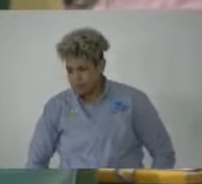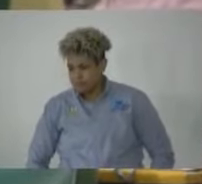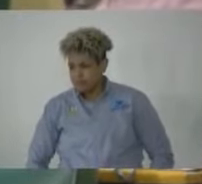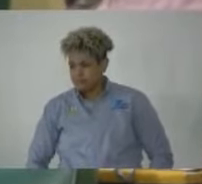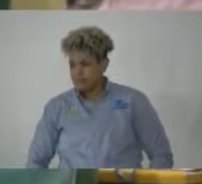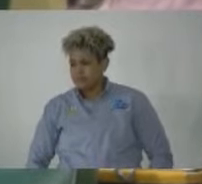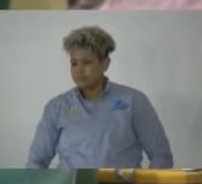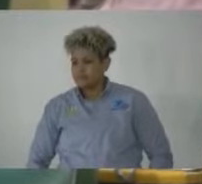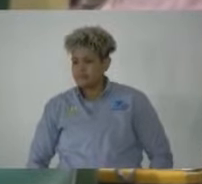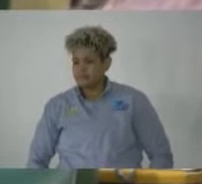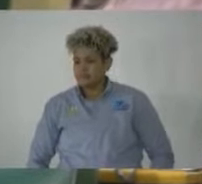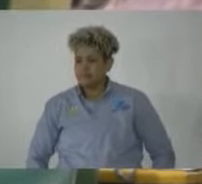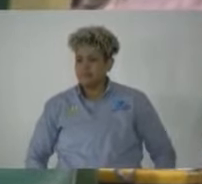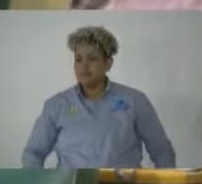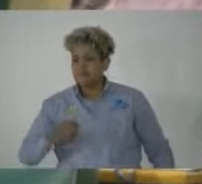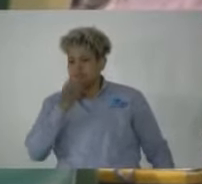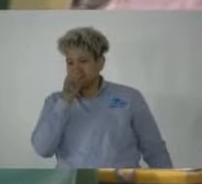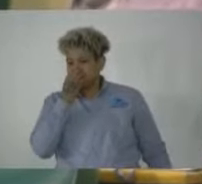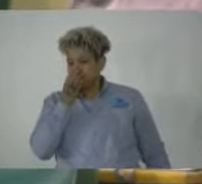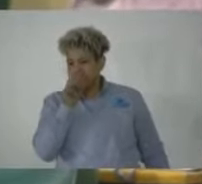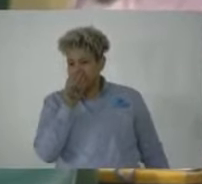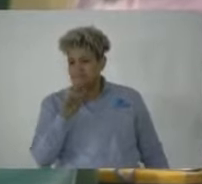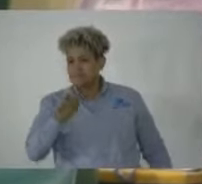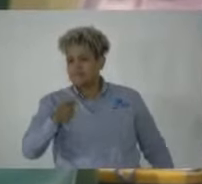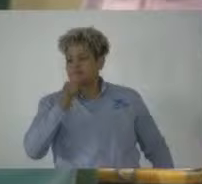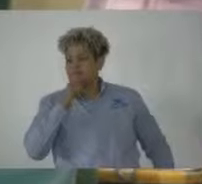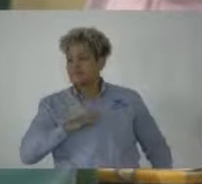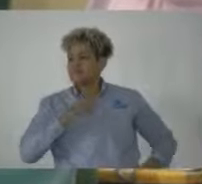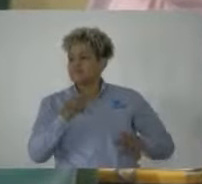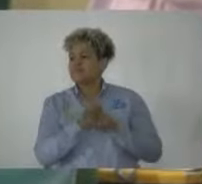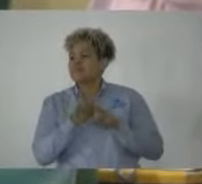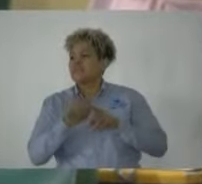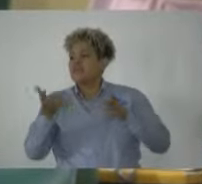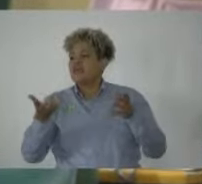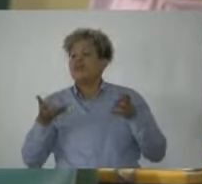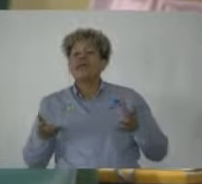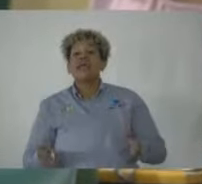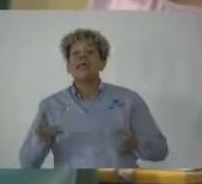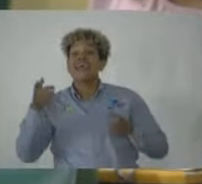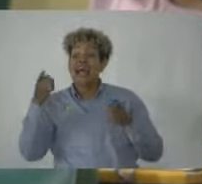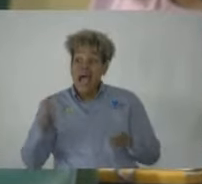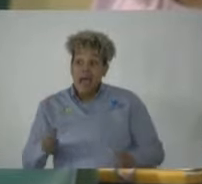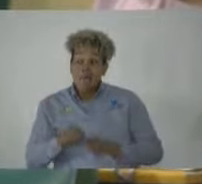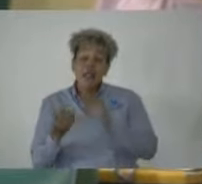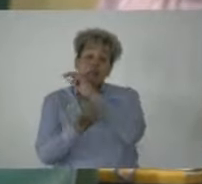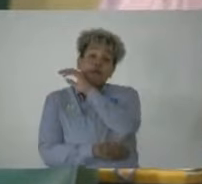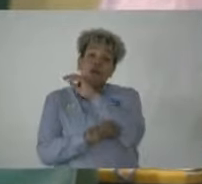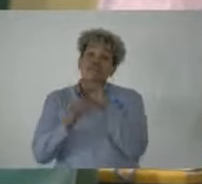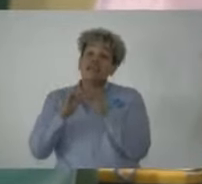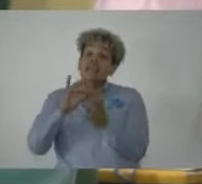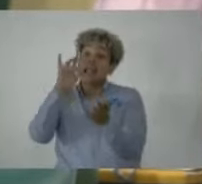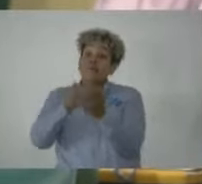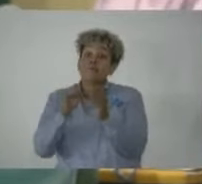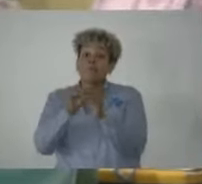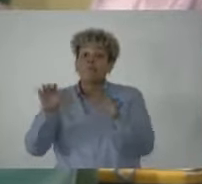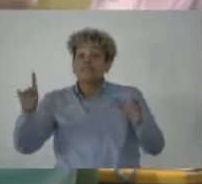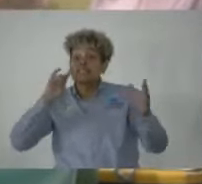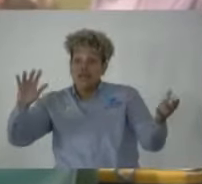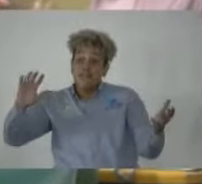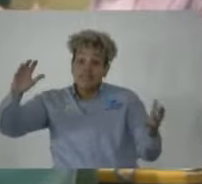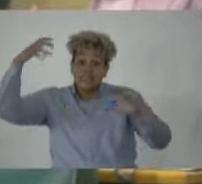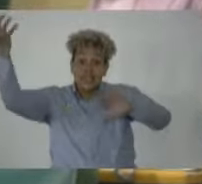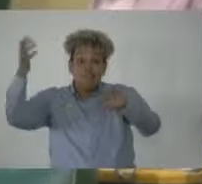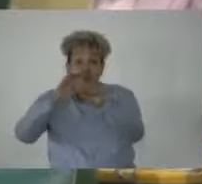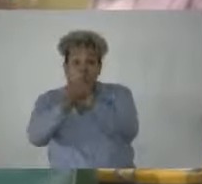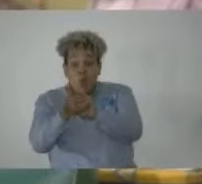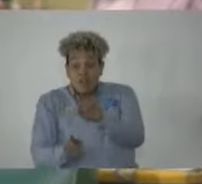Madam Speaker, the incidence of poverty in Jamaica, even in the midst of the devastating